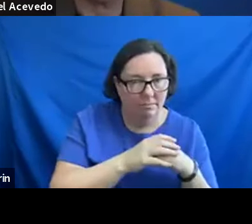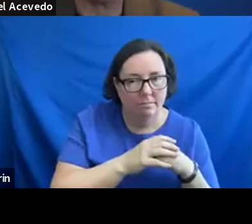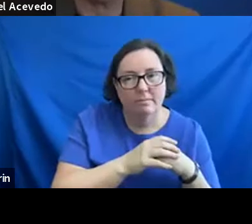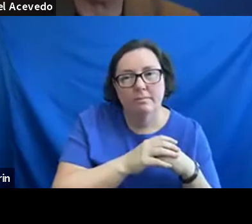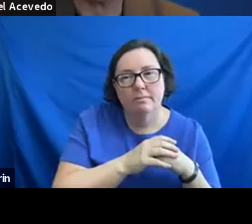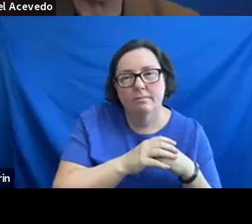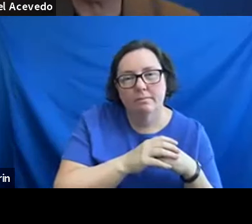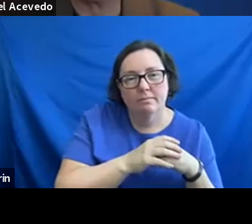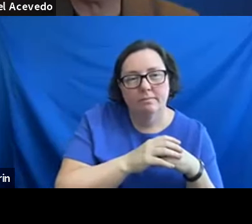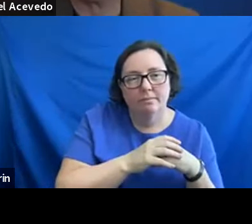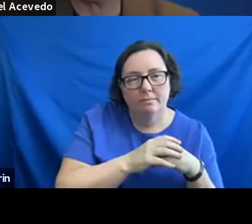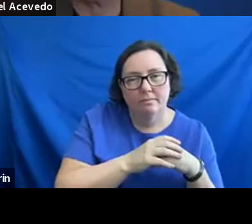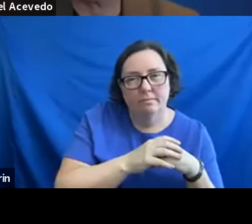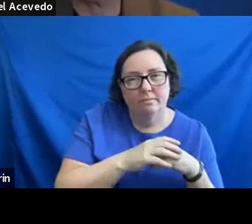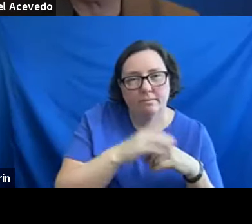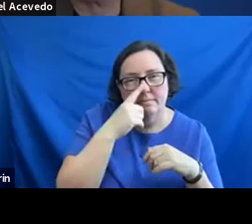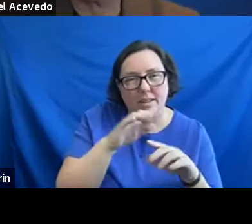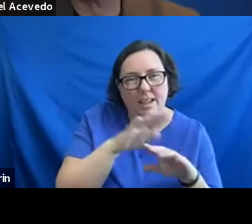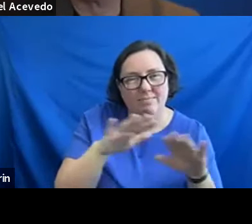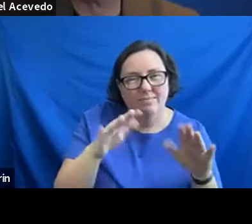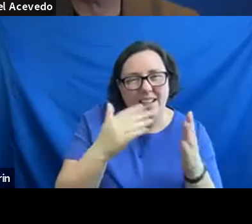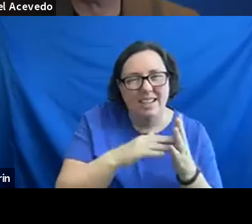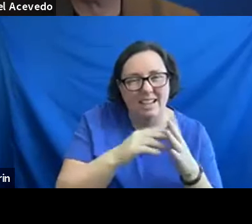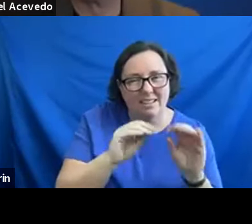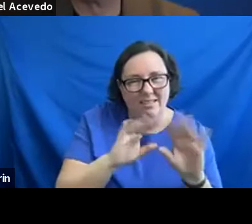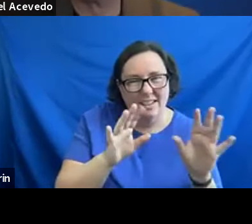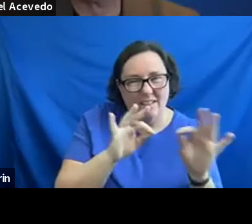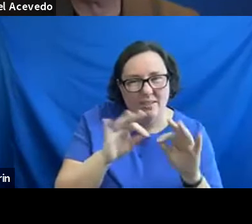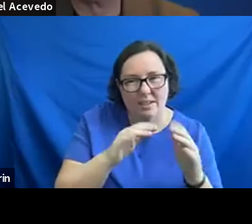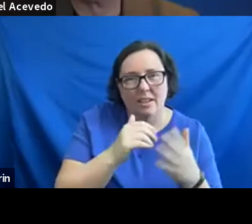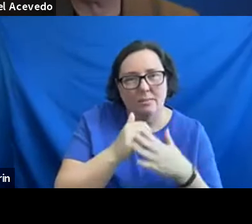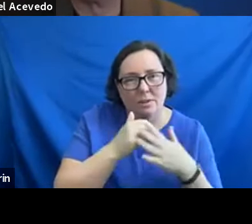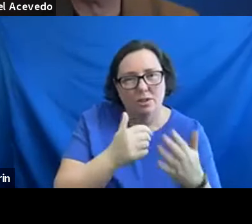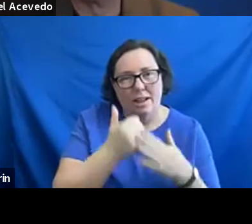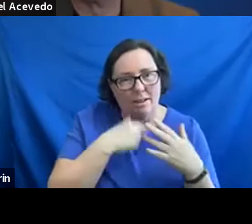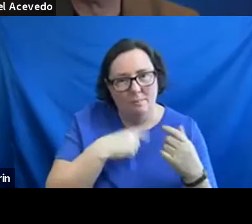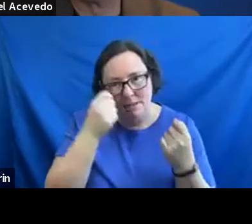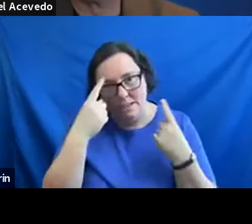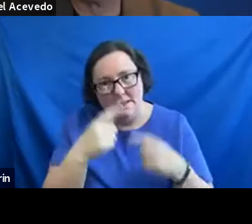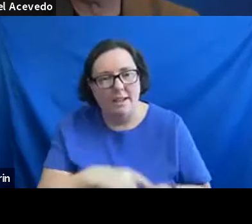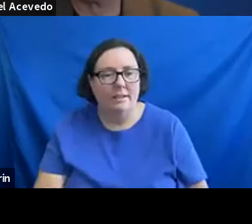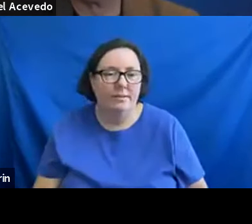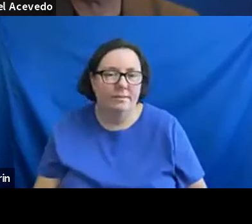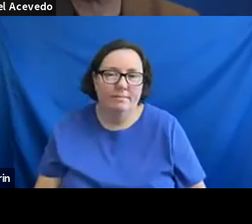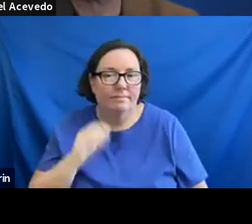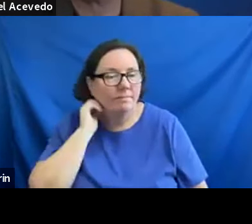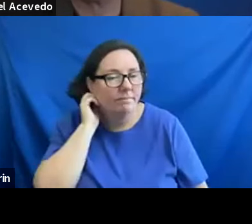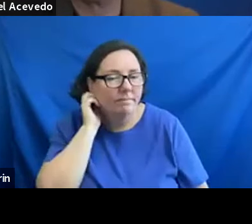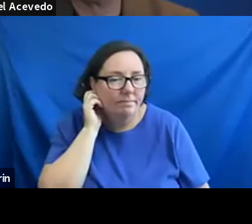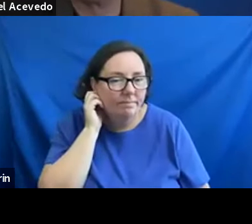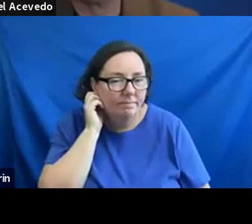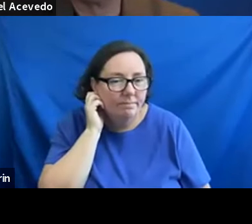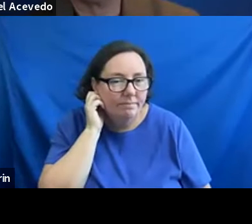Could you just tease that out a little bit? And I appreciate you helping me process this and think this